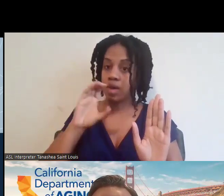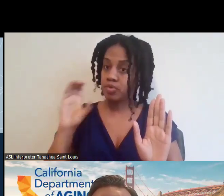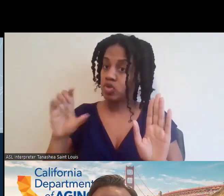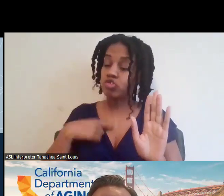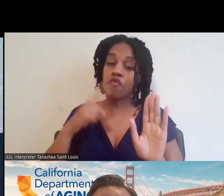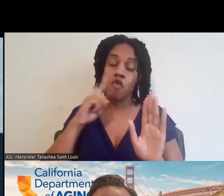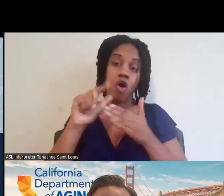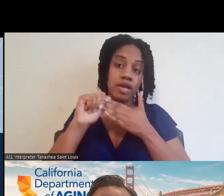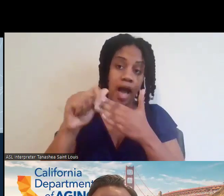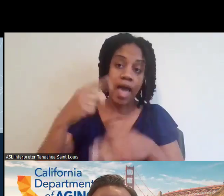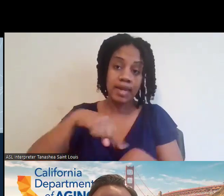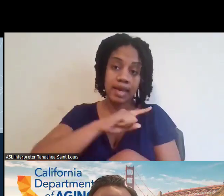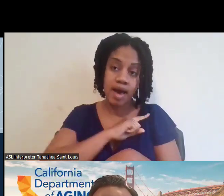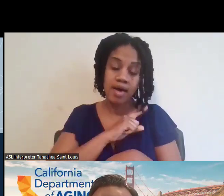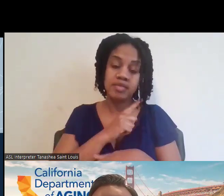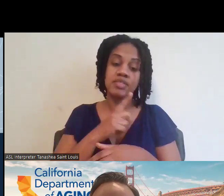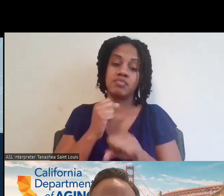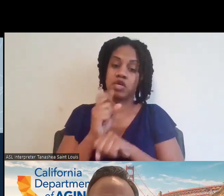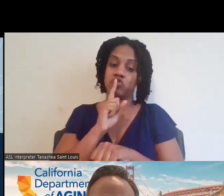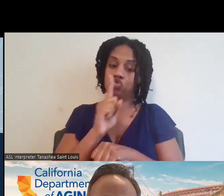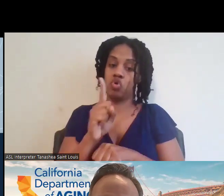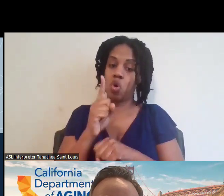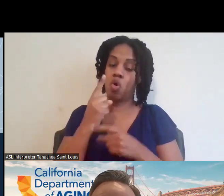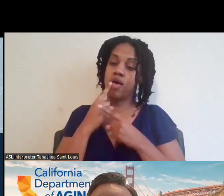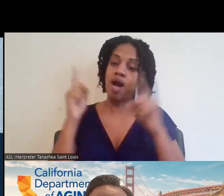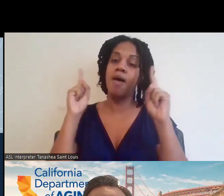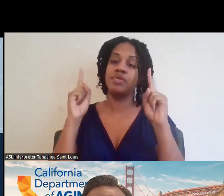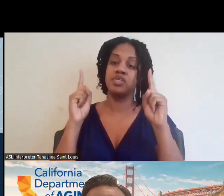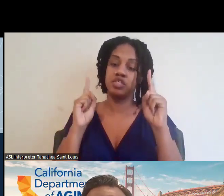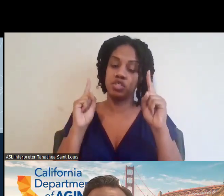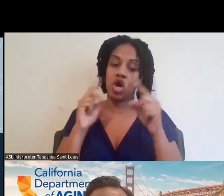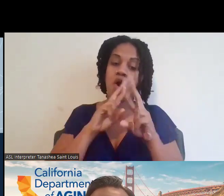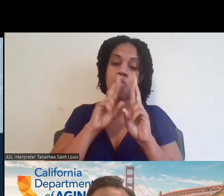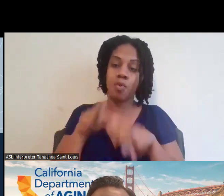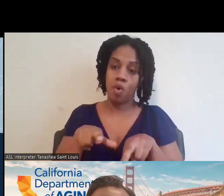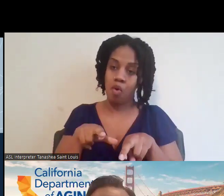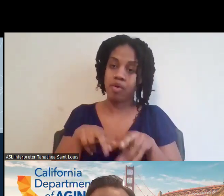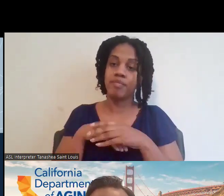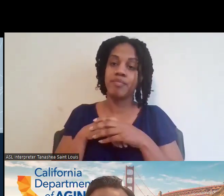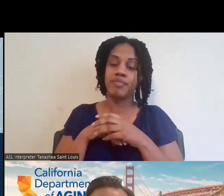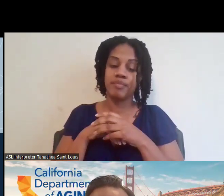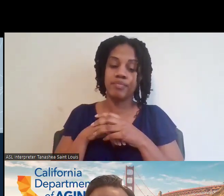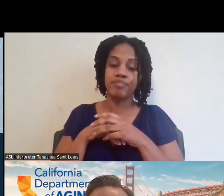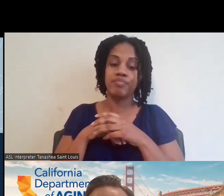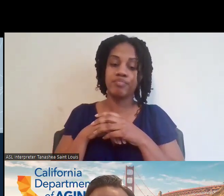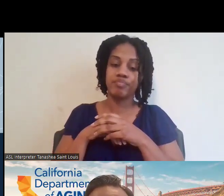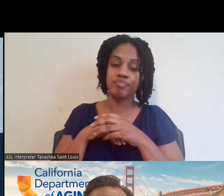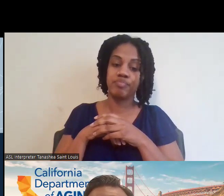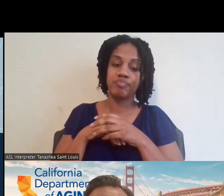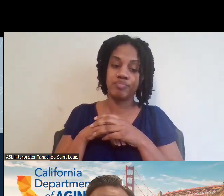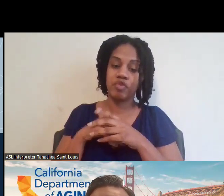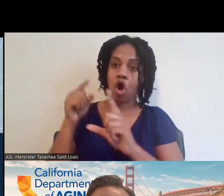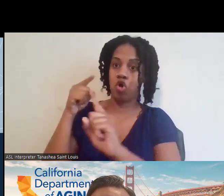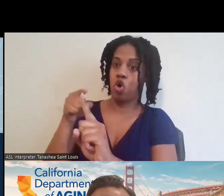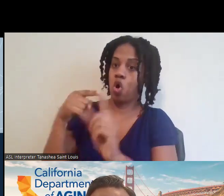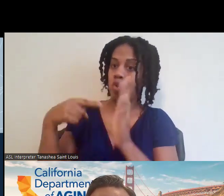way and ensuring that we accomplished our report by our goal deadline